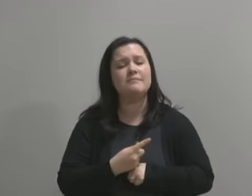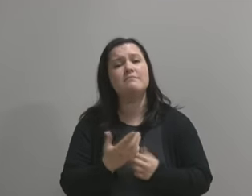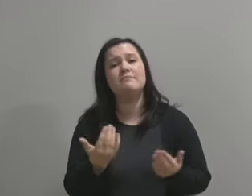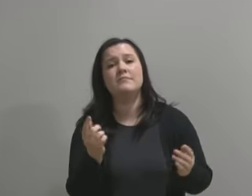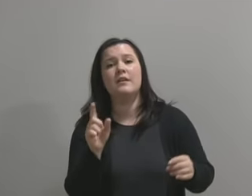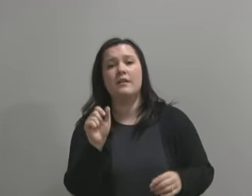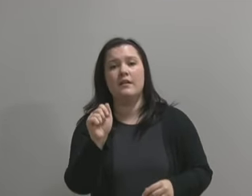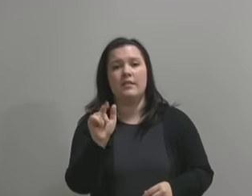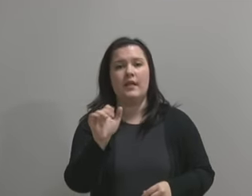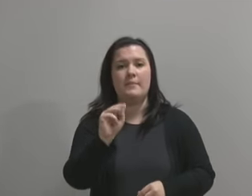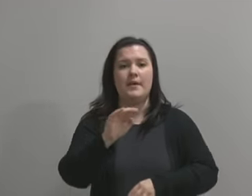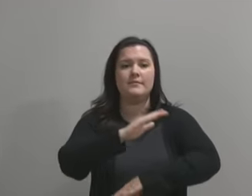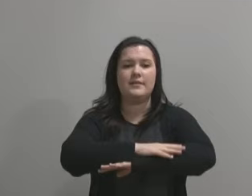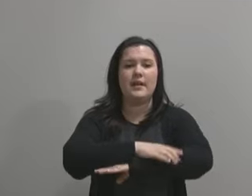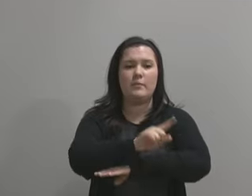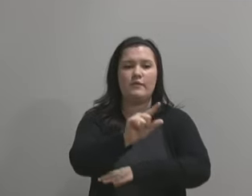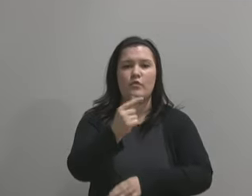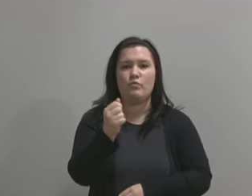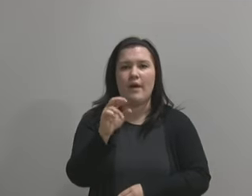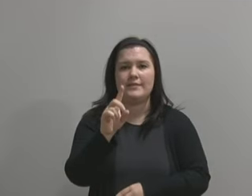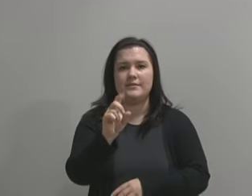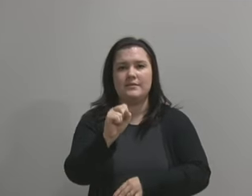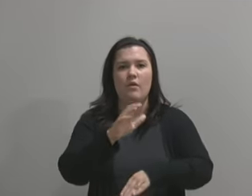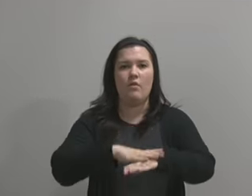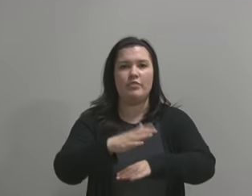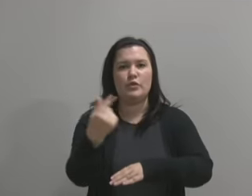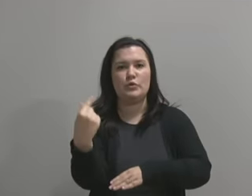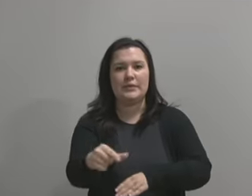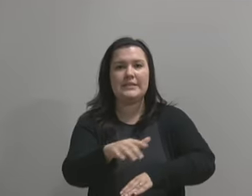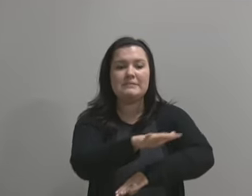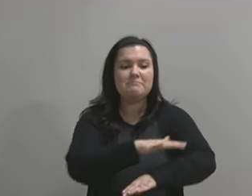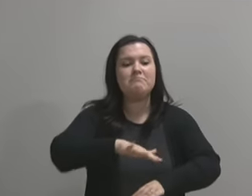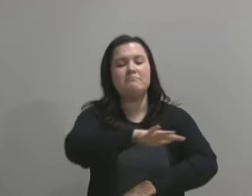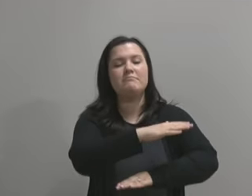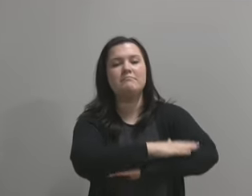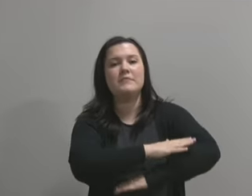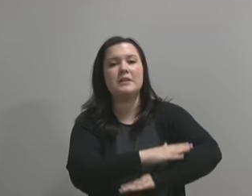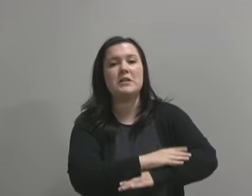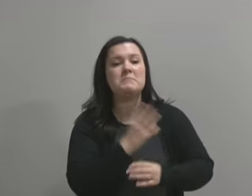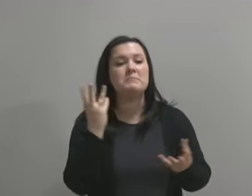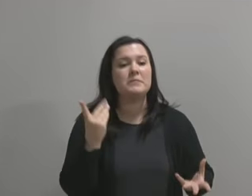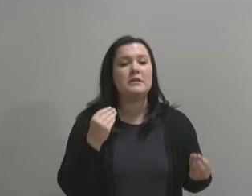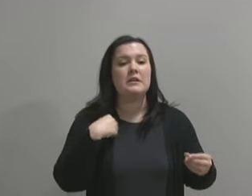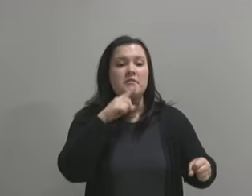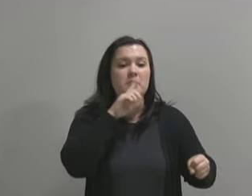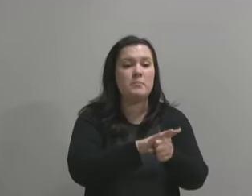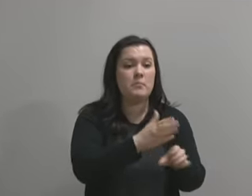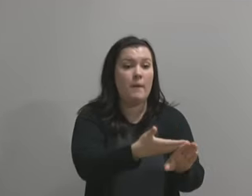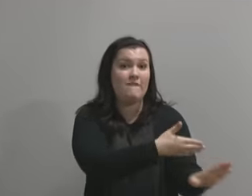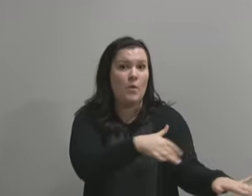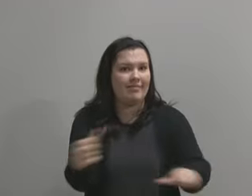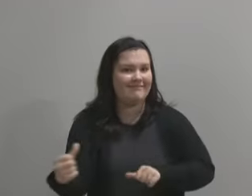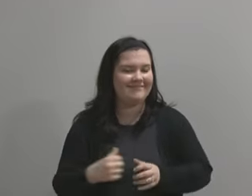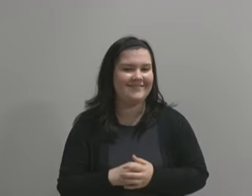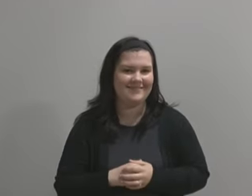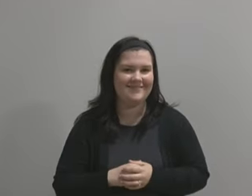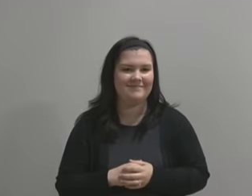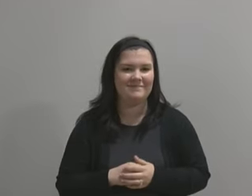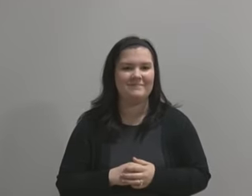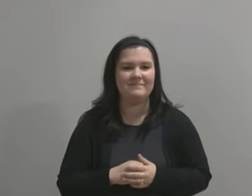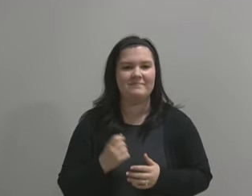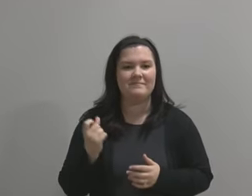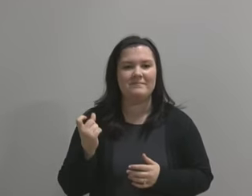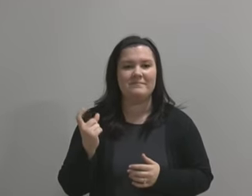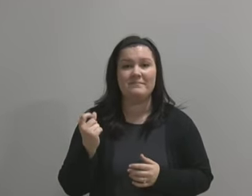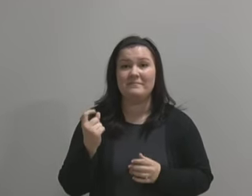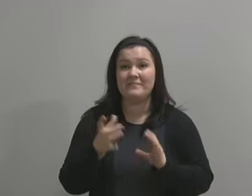at the alumni table at Grads on the Green and consider making your commitment to UTD before you leave. Because as Arthur Ashe